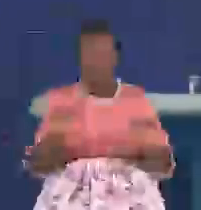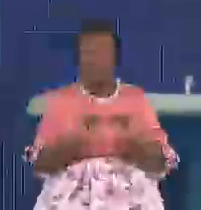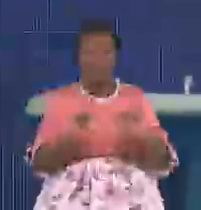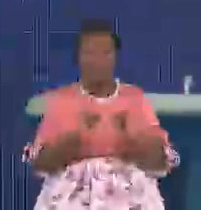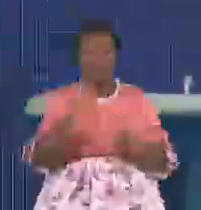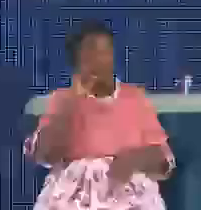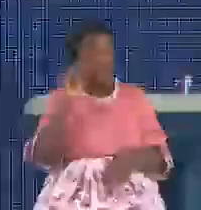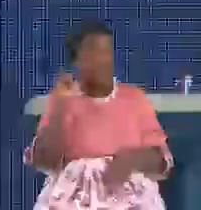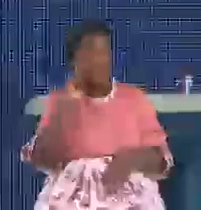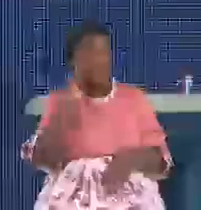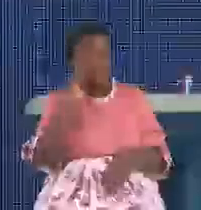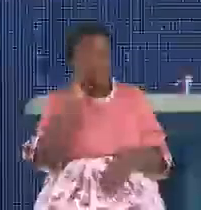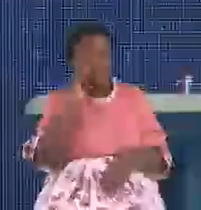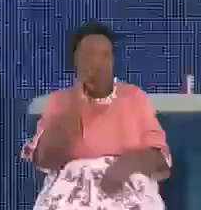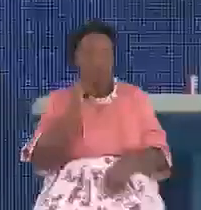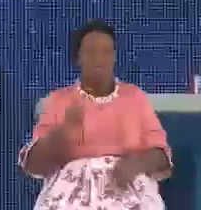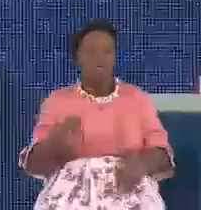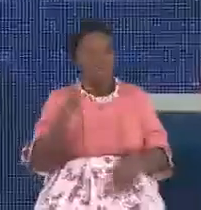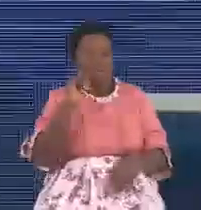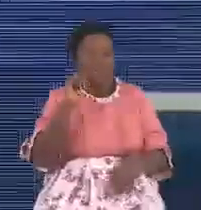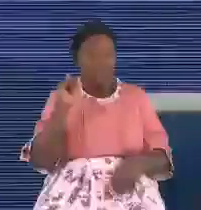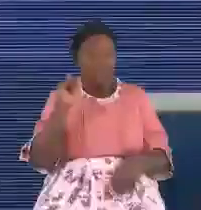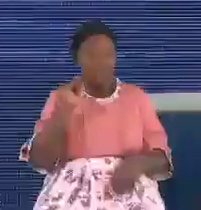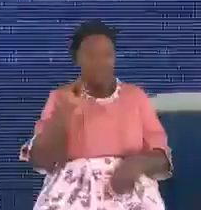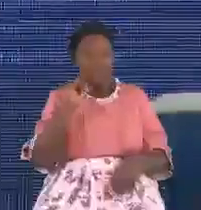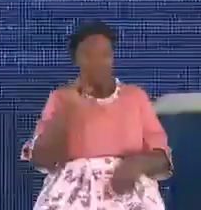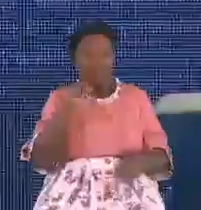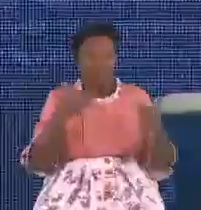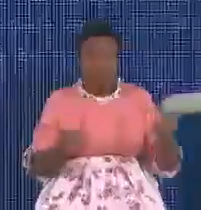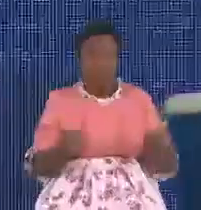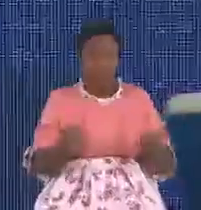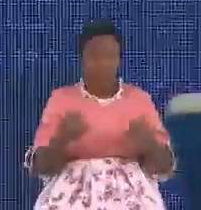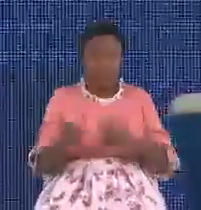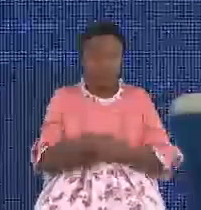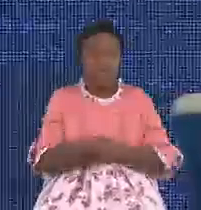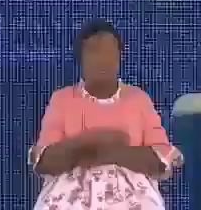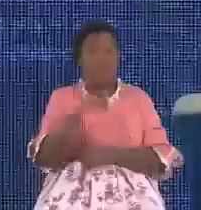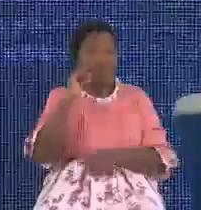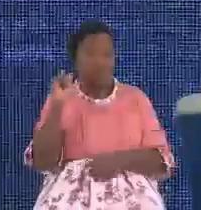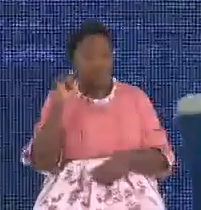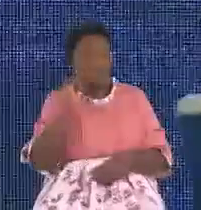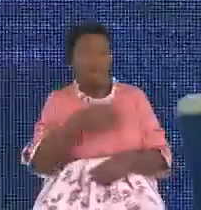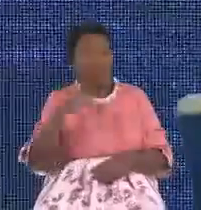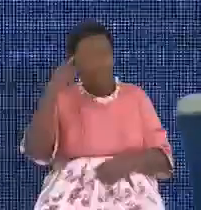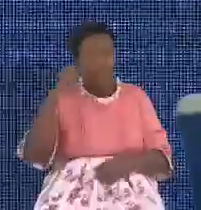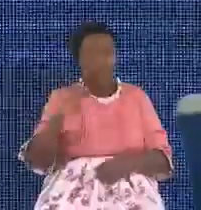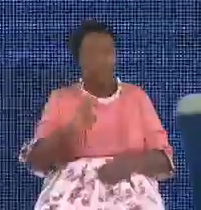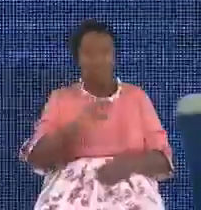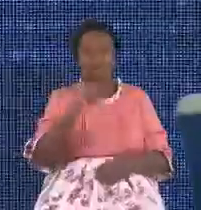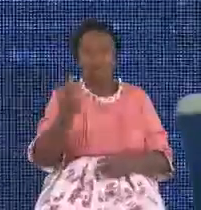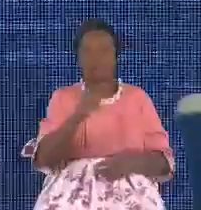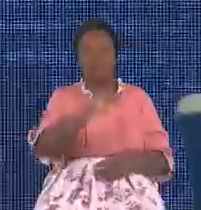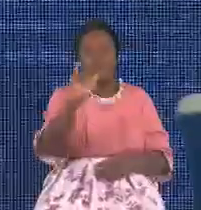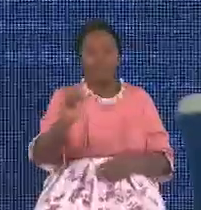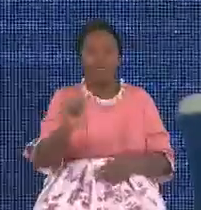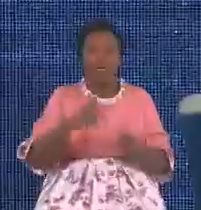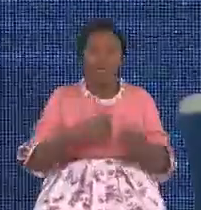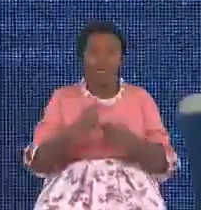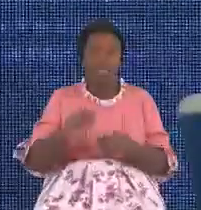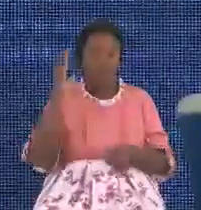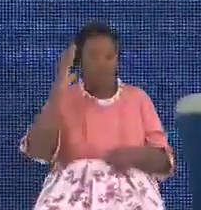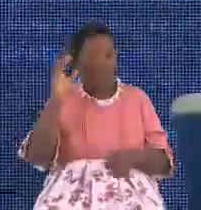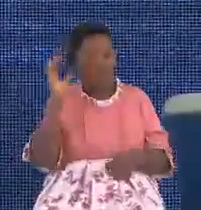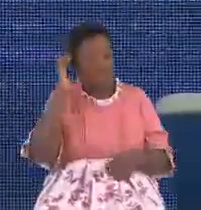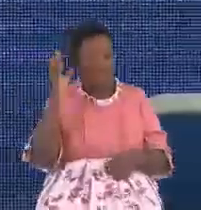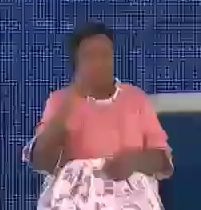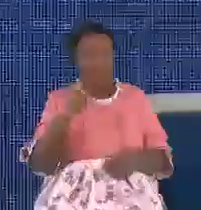and today and forever hear him talk and hear him talk to you about his power